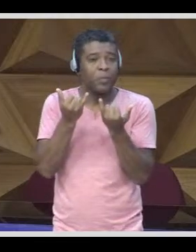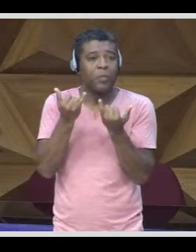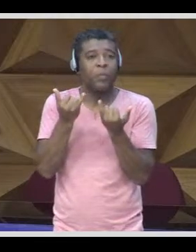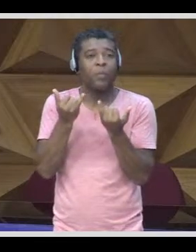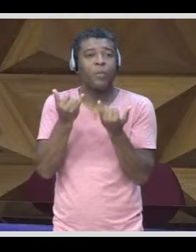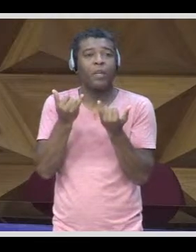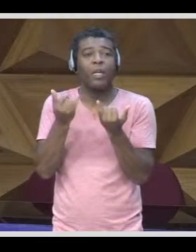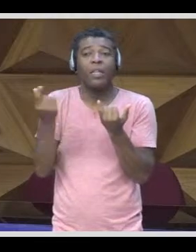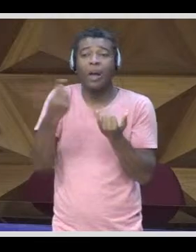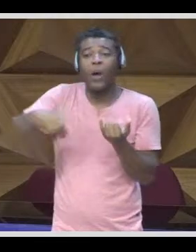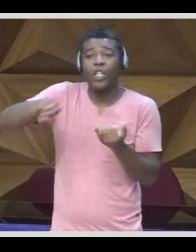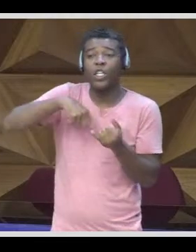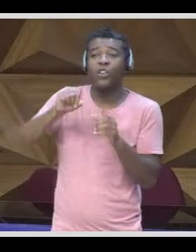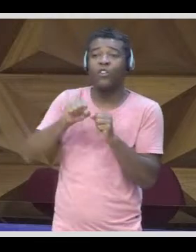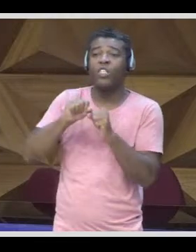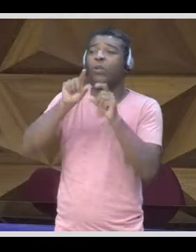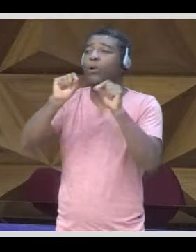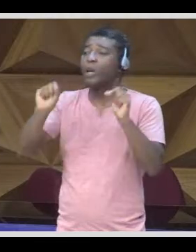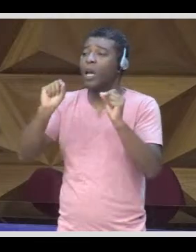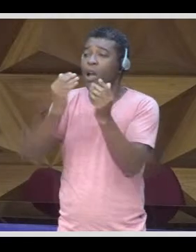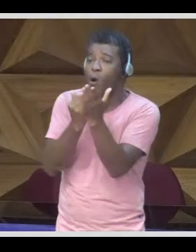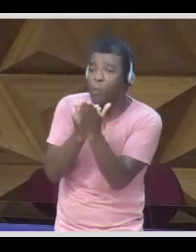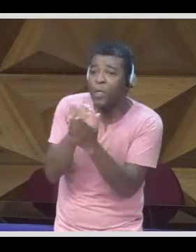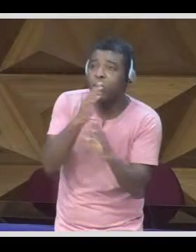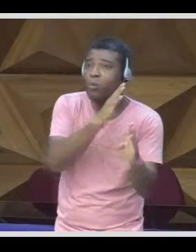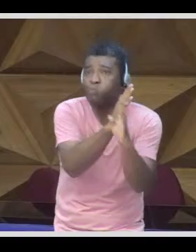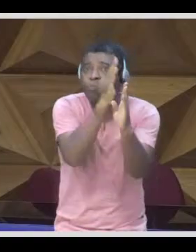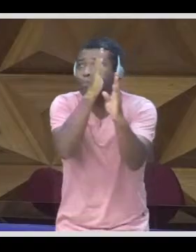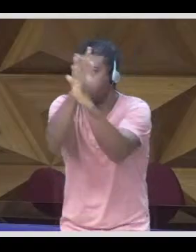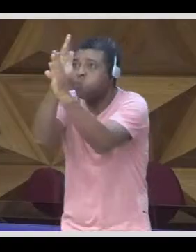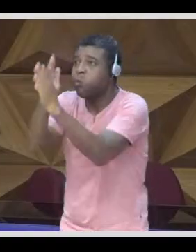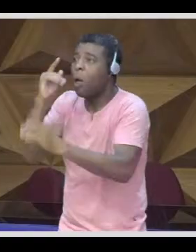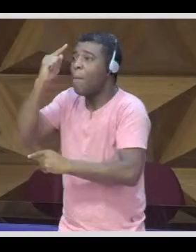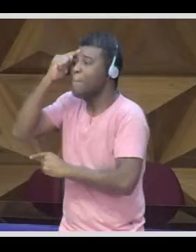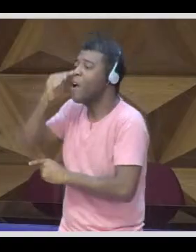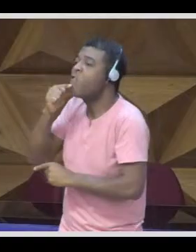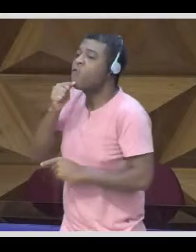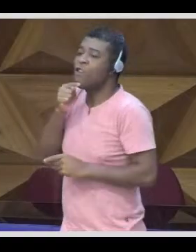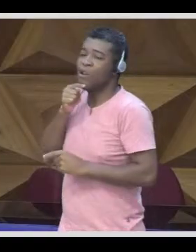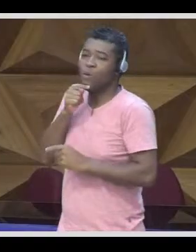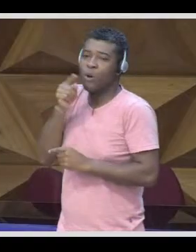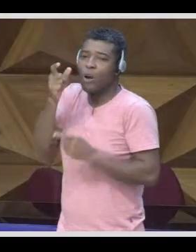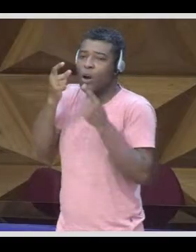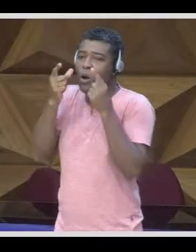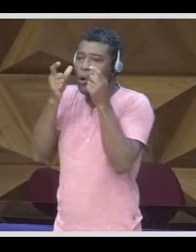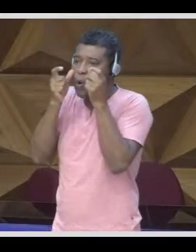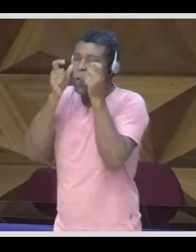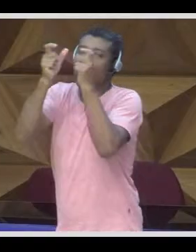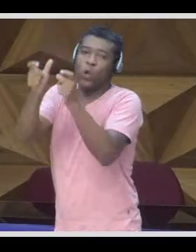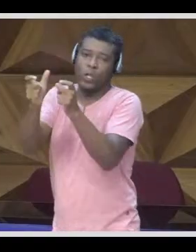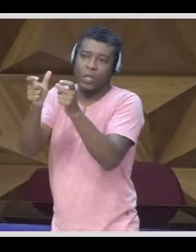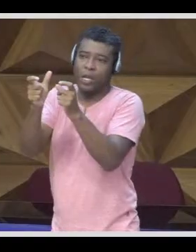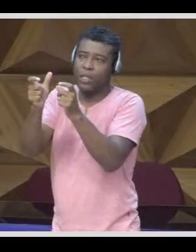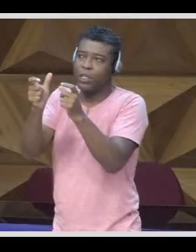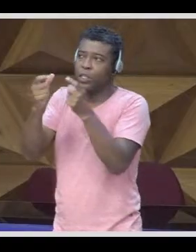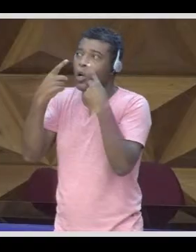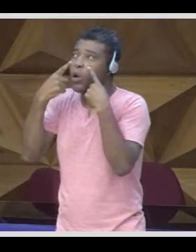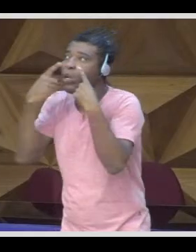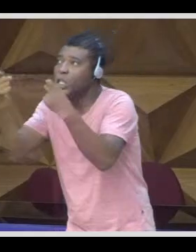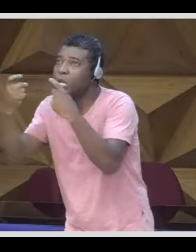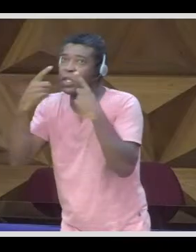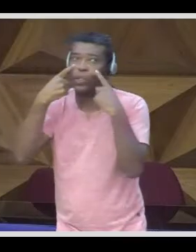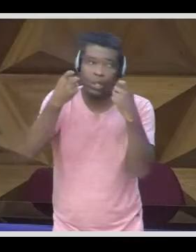identifying profiles of curiosity stimulation. So at some moments here, for instance, the C3 down on the right,